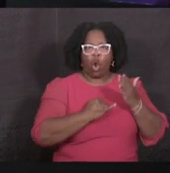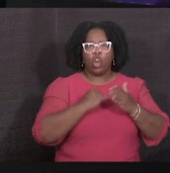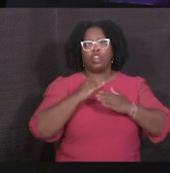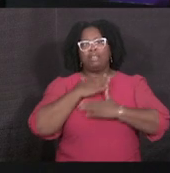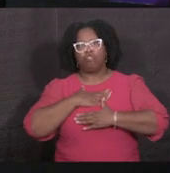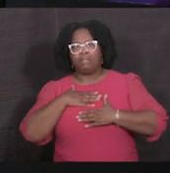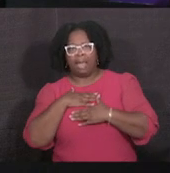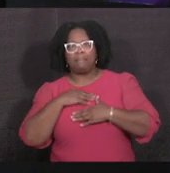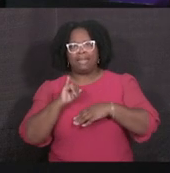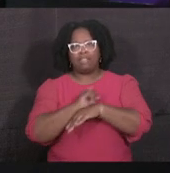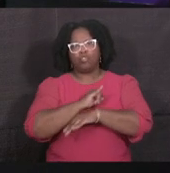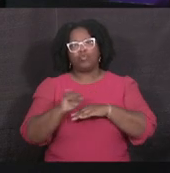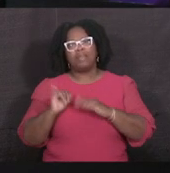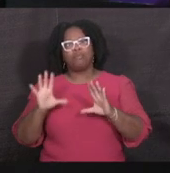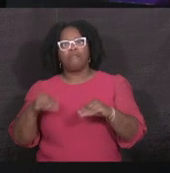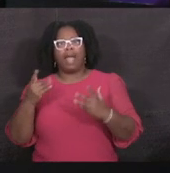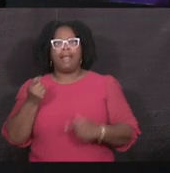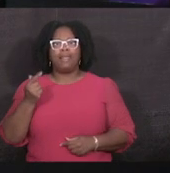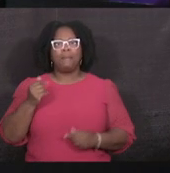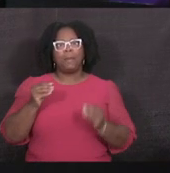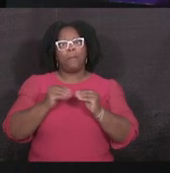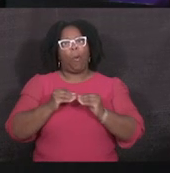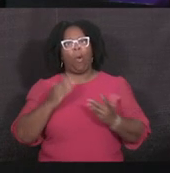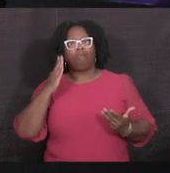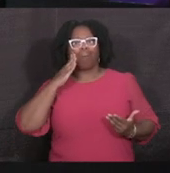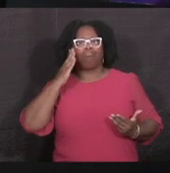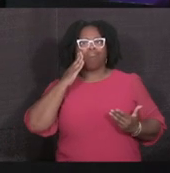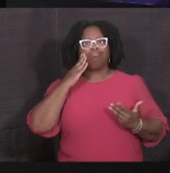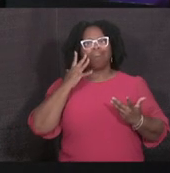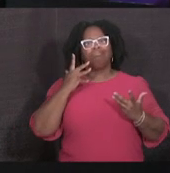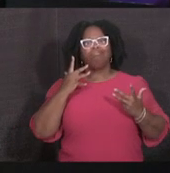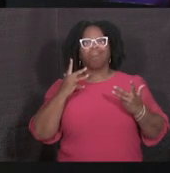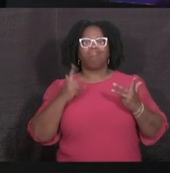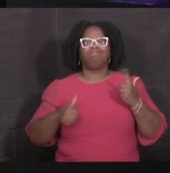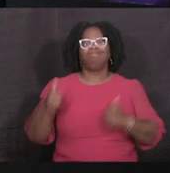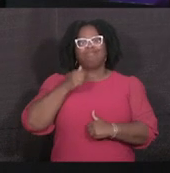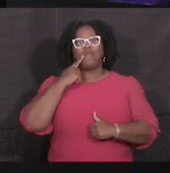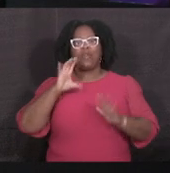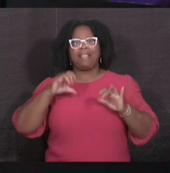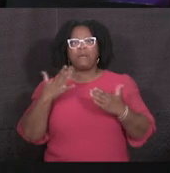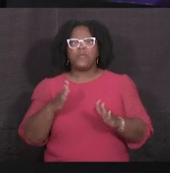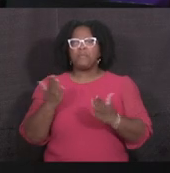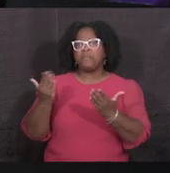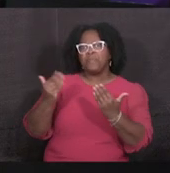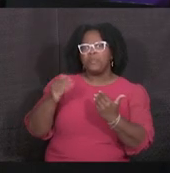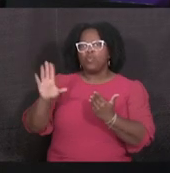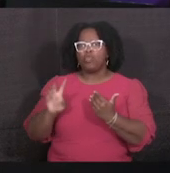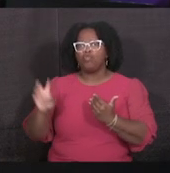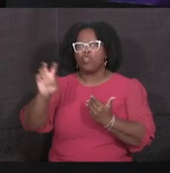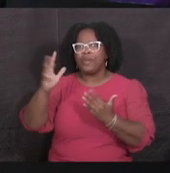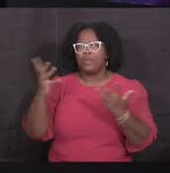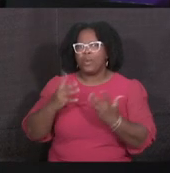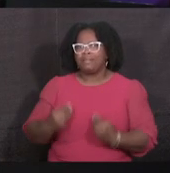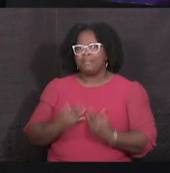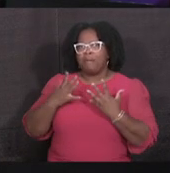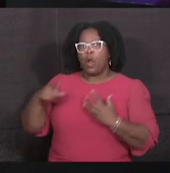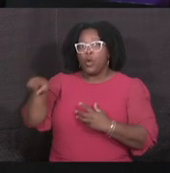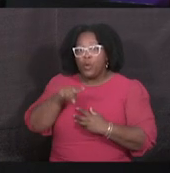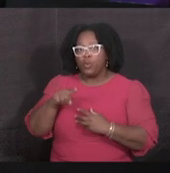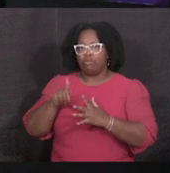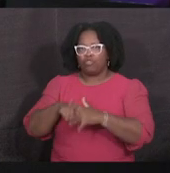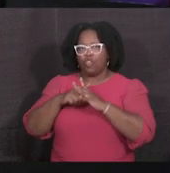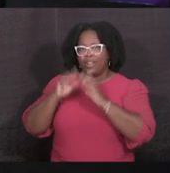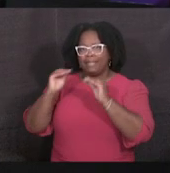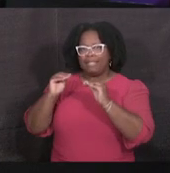maybe gives you a little bit of an edge in the classroom. Can you talk a bit about your journeys and what inspired you to start teaching?